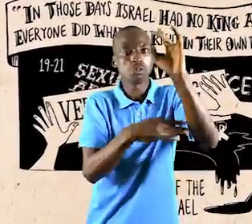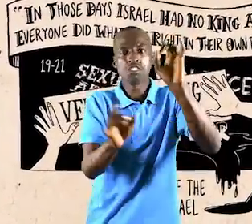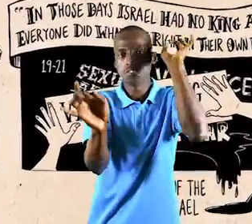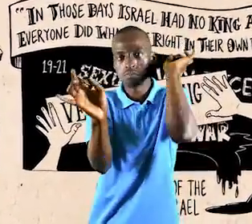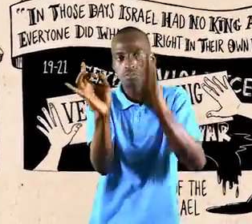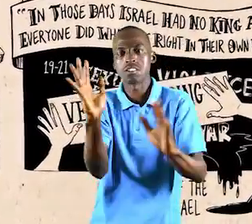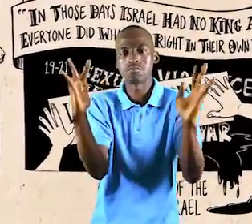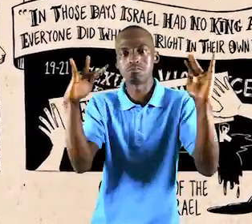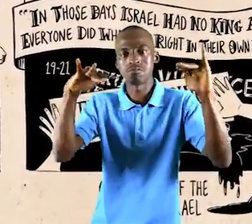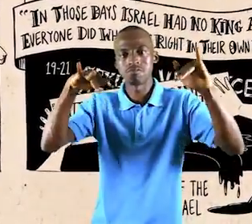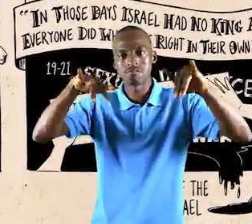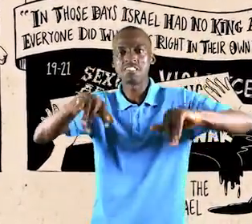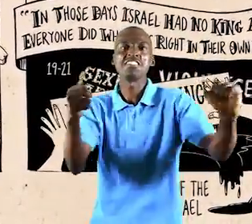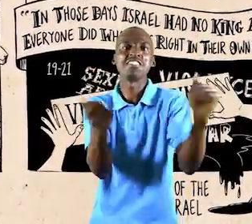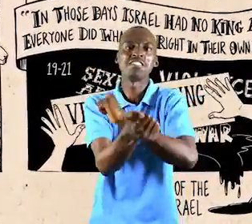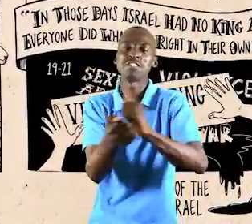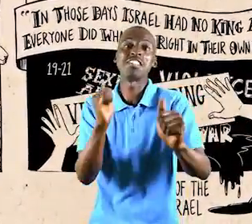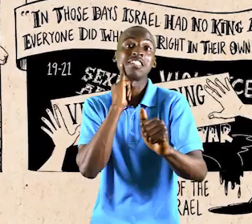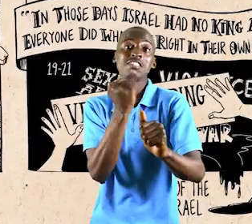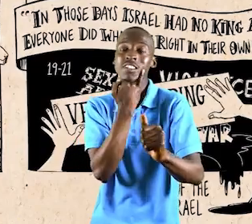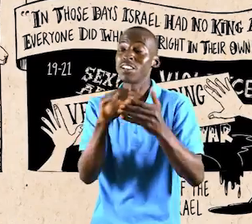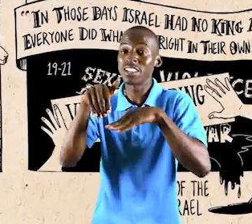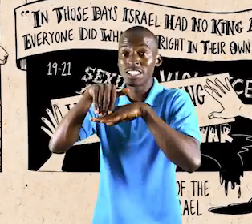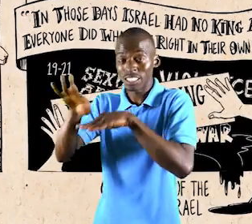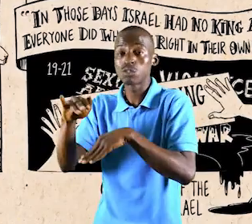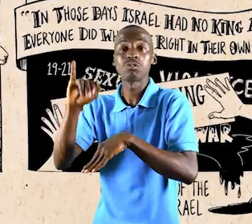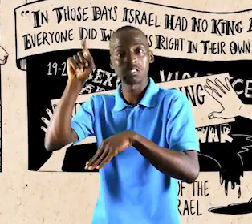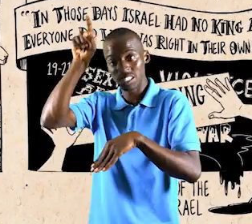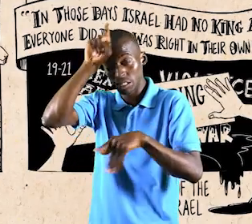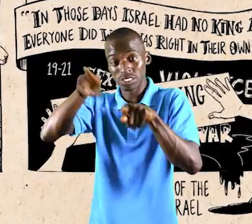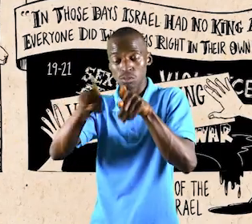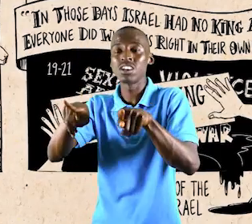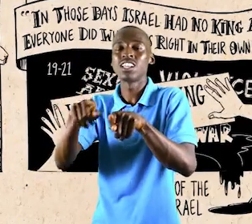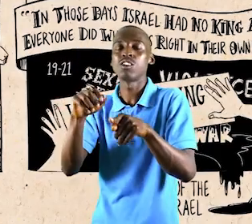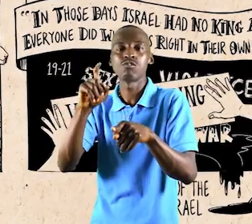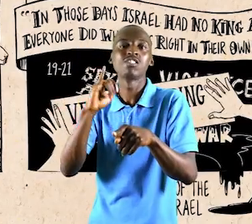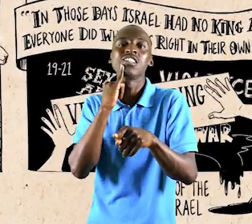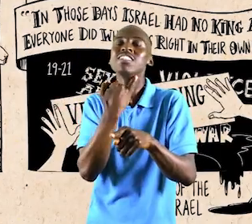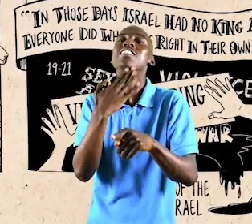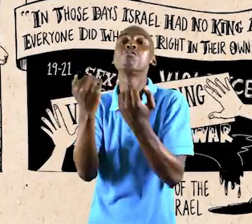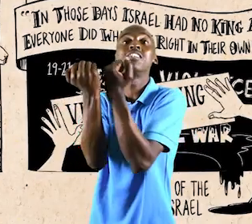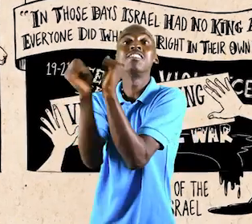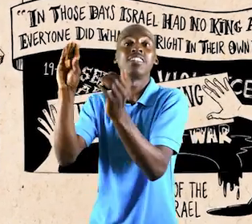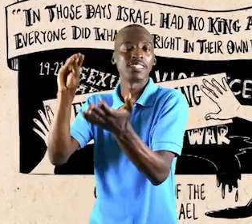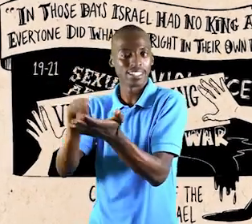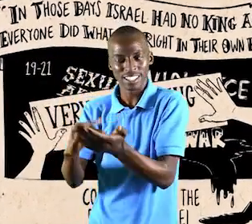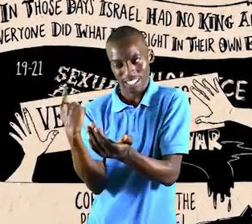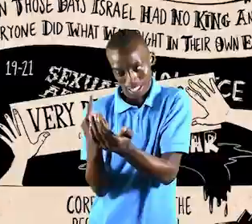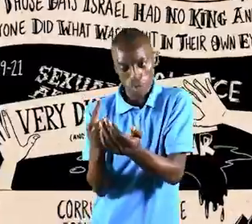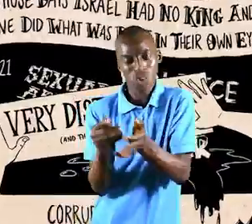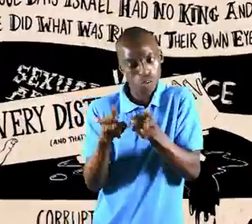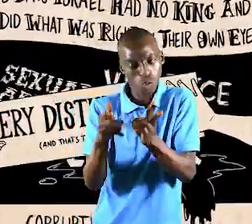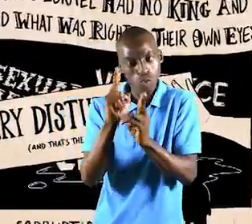loves them and saved them out of slavery in Egypt. And now Israel needs to be delivered again from themselves. The only